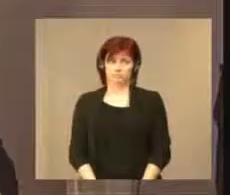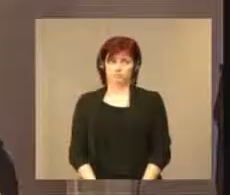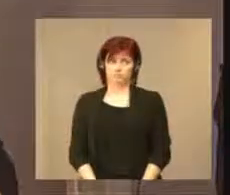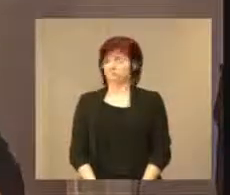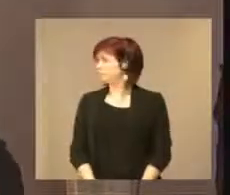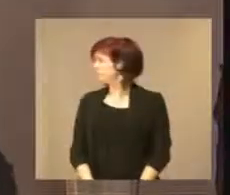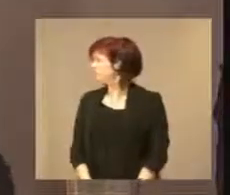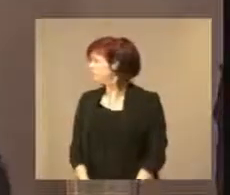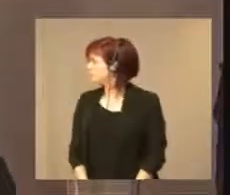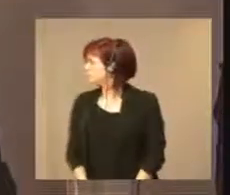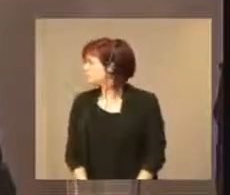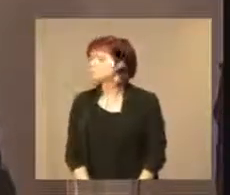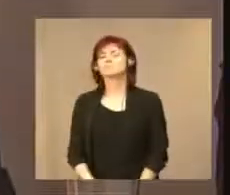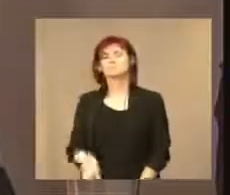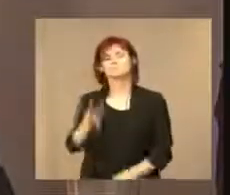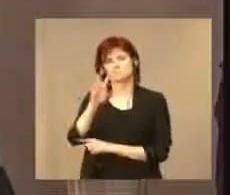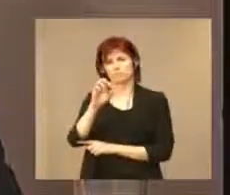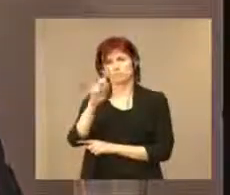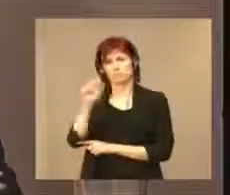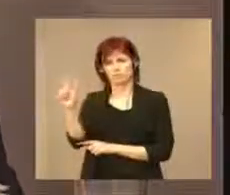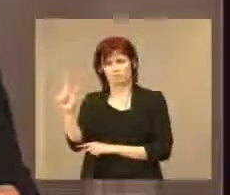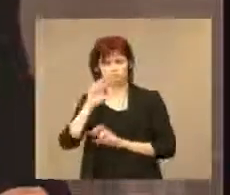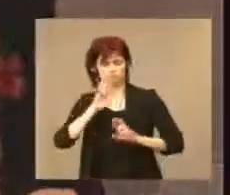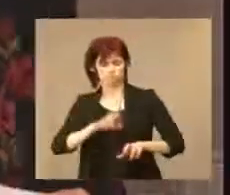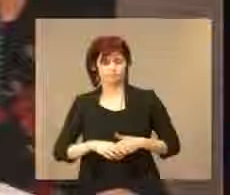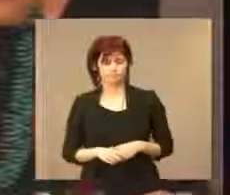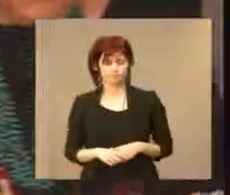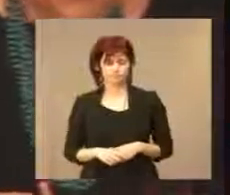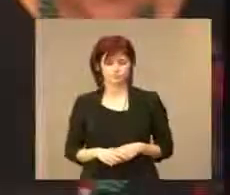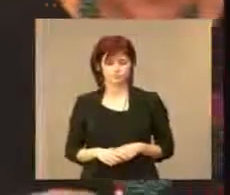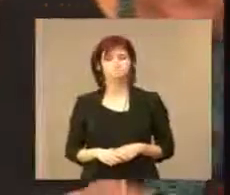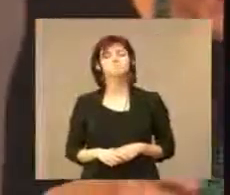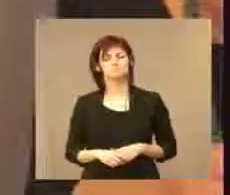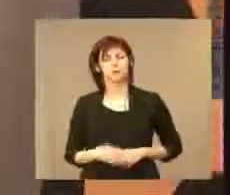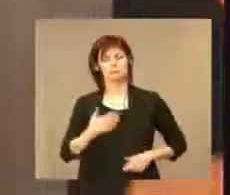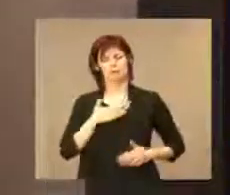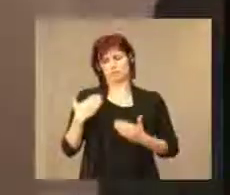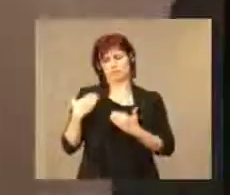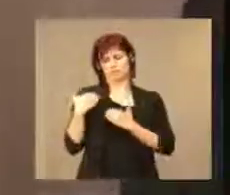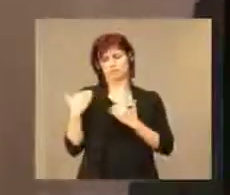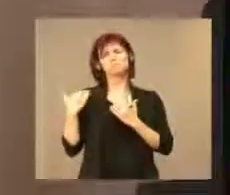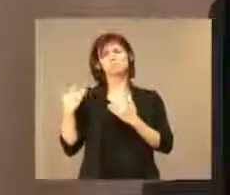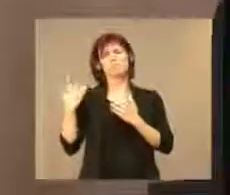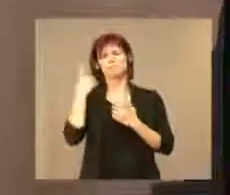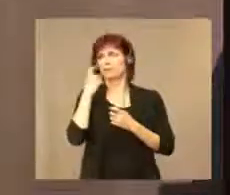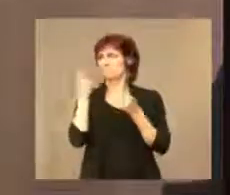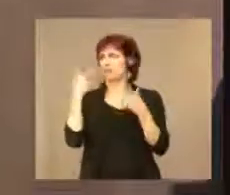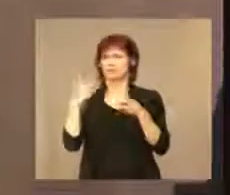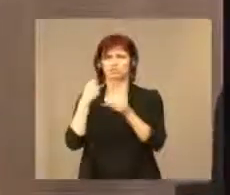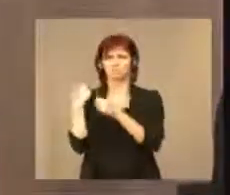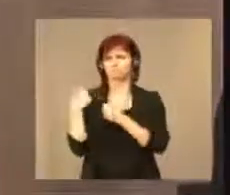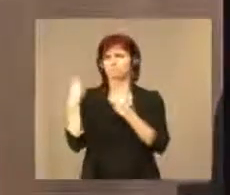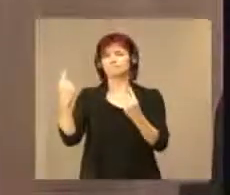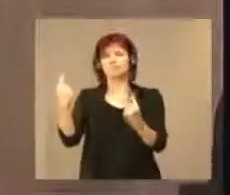Well, if I could just from the hat that I wore for many years working in